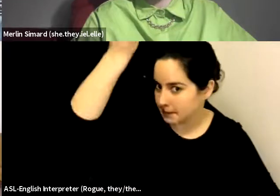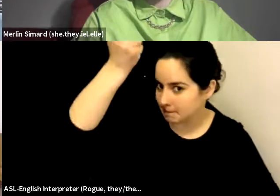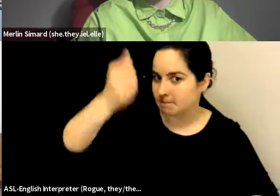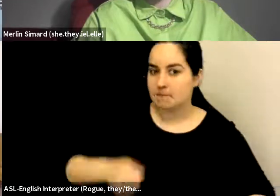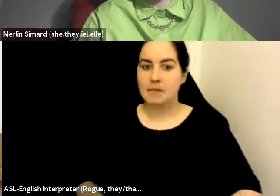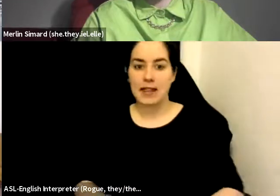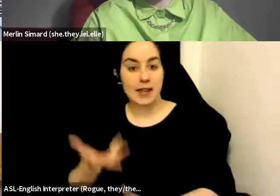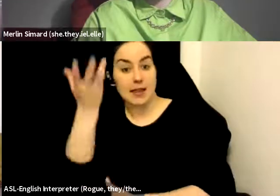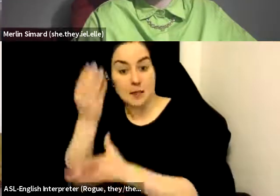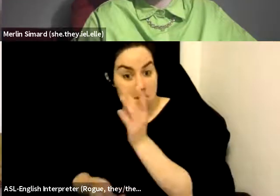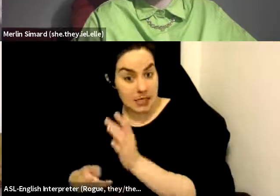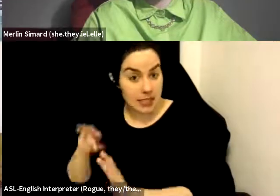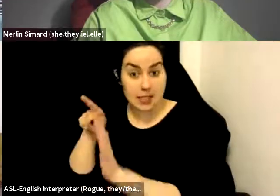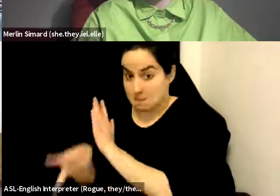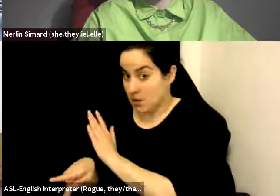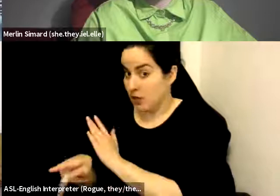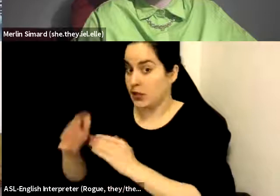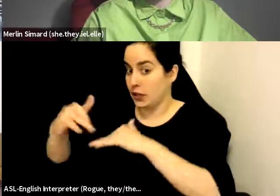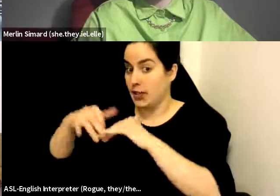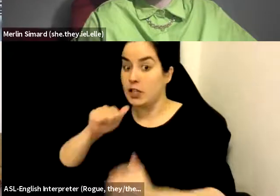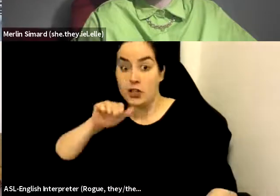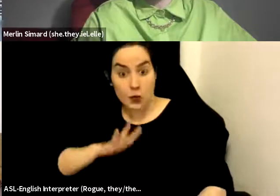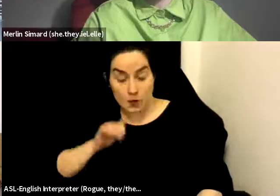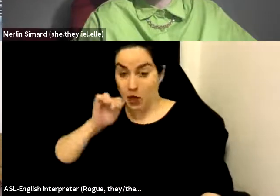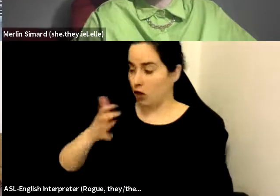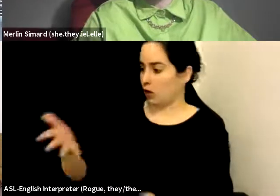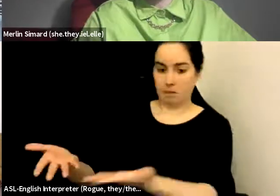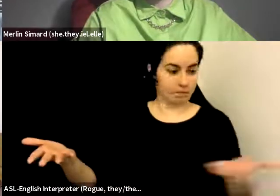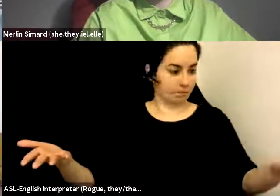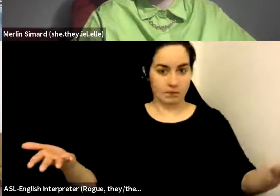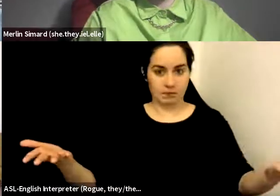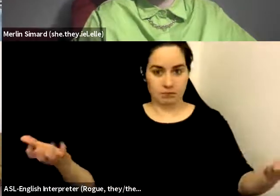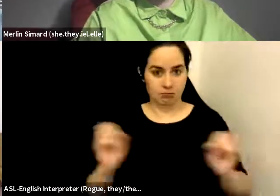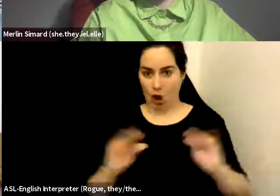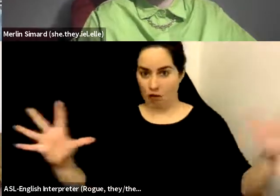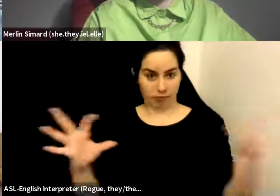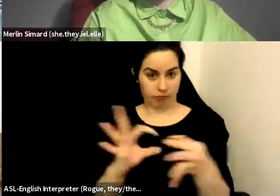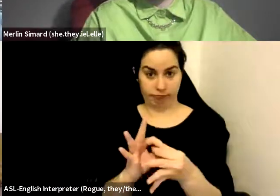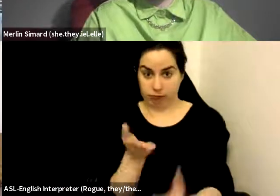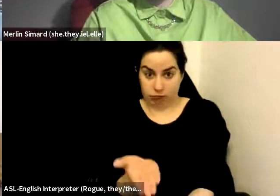Two-Spirit folks. Like there is a direct link to that. We can see